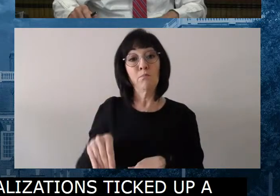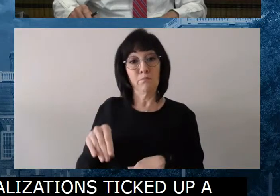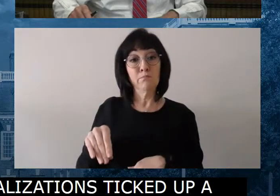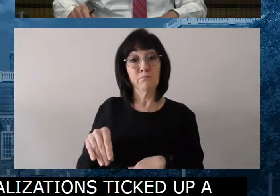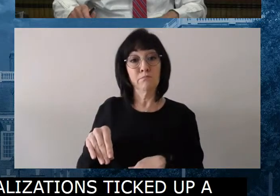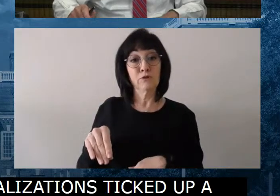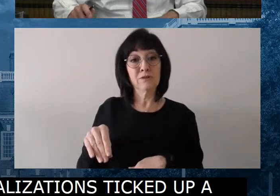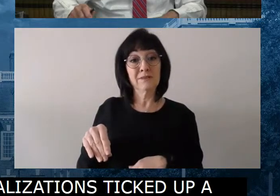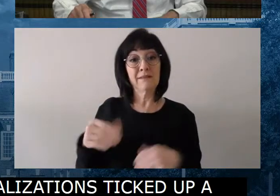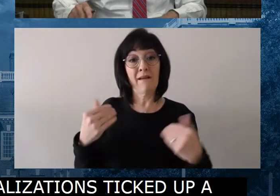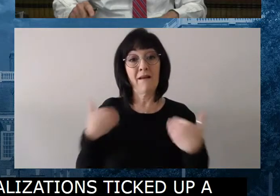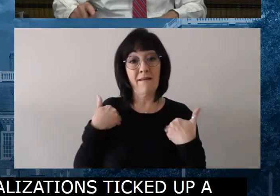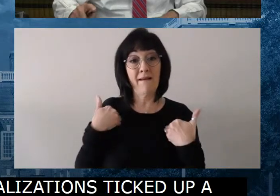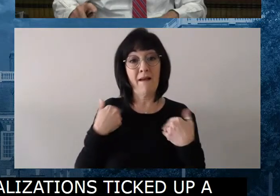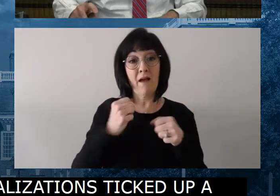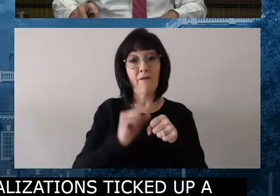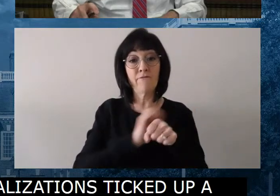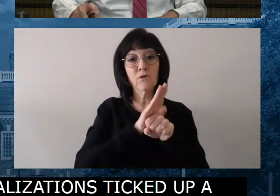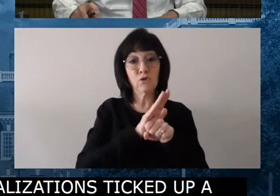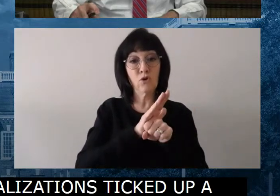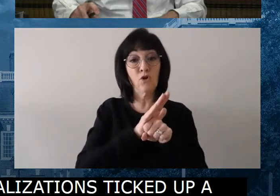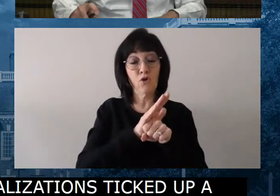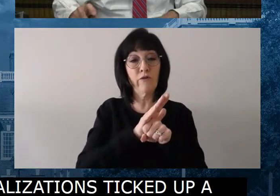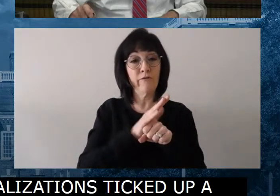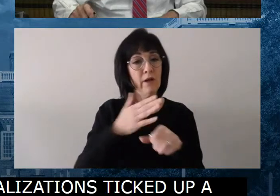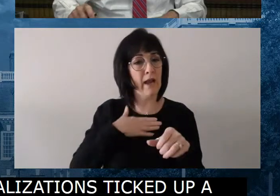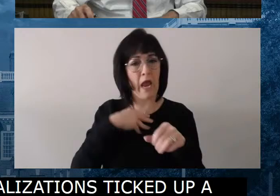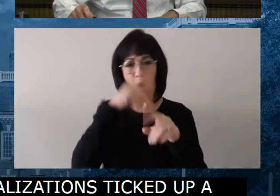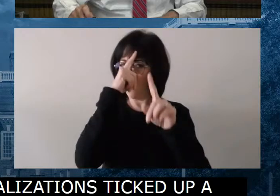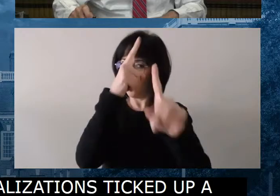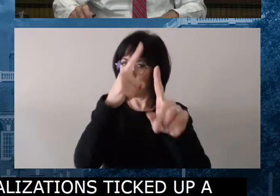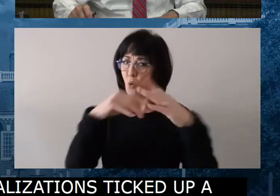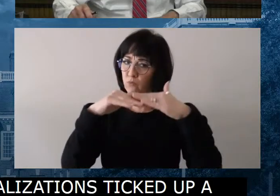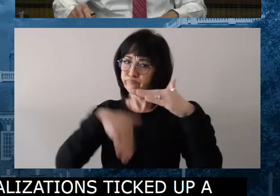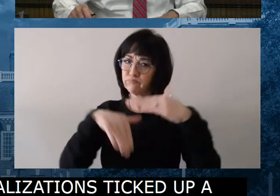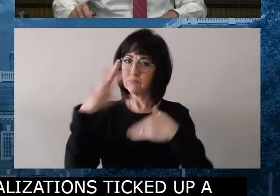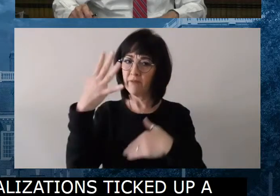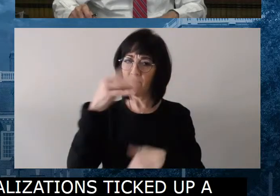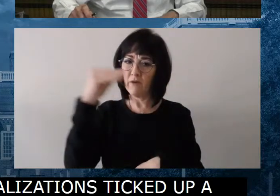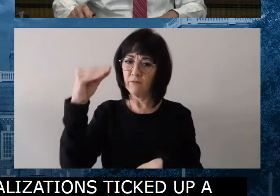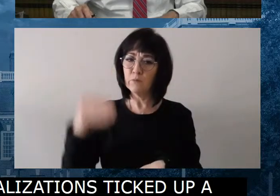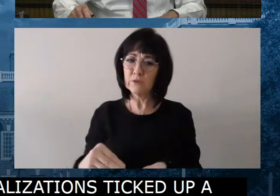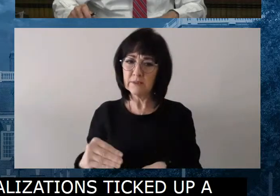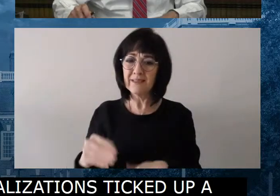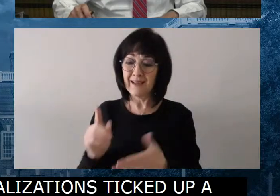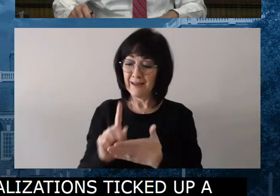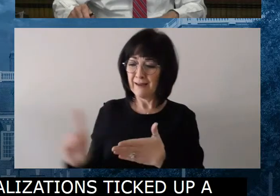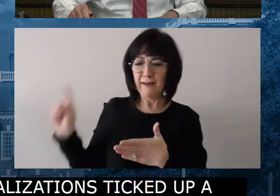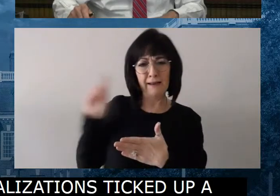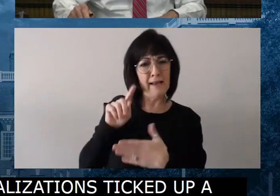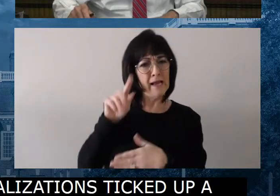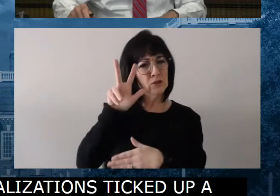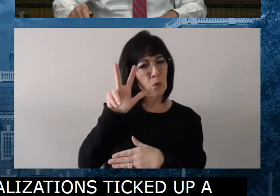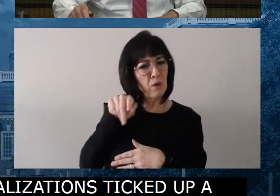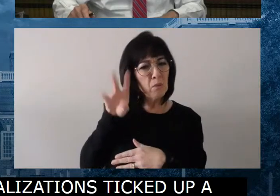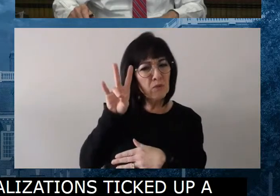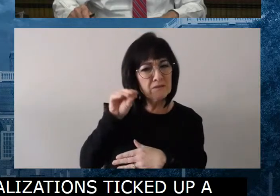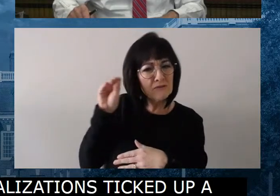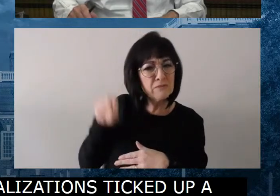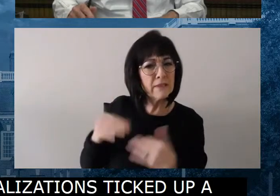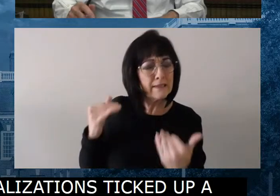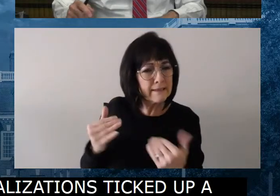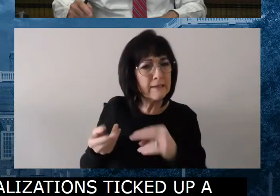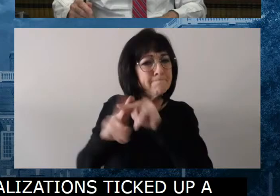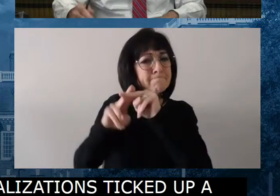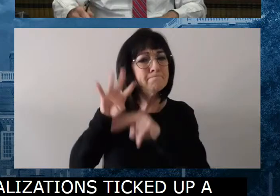target, but obviously concerning with those new cases on a daily basis. We don't